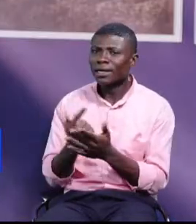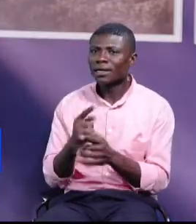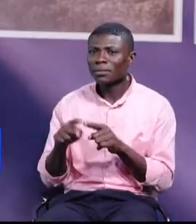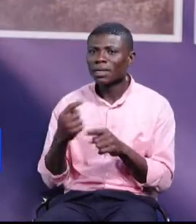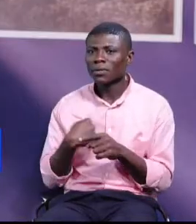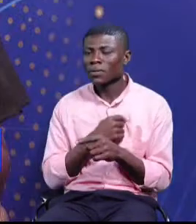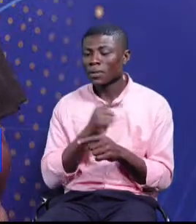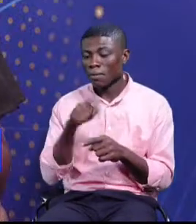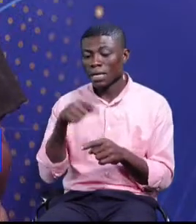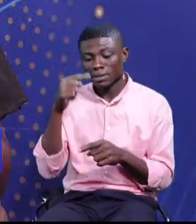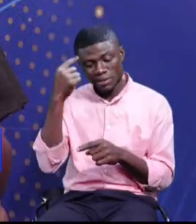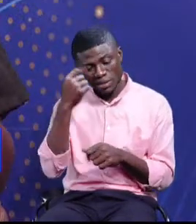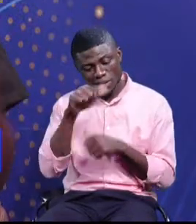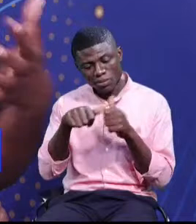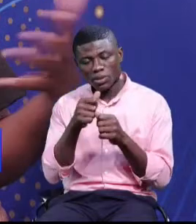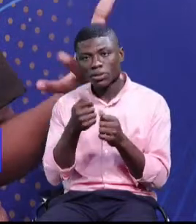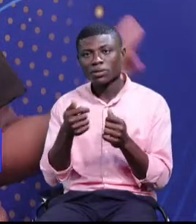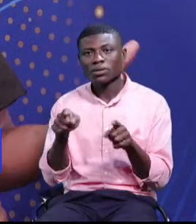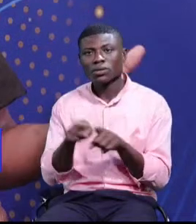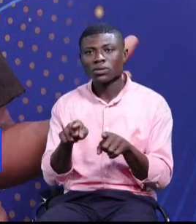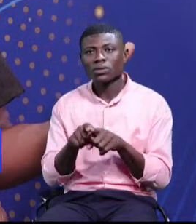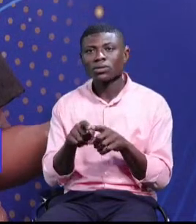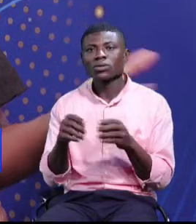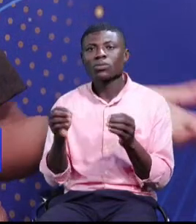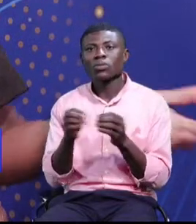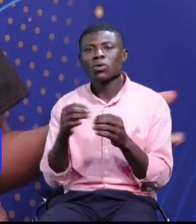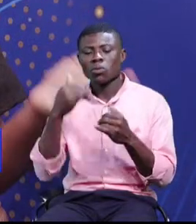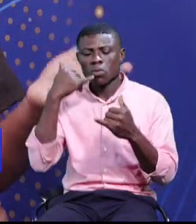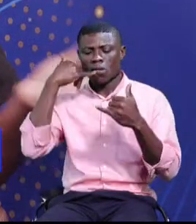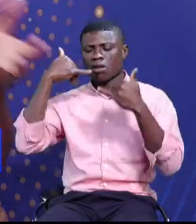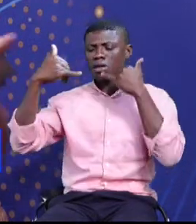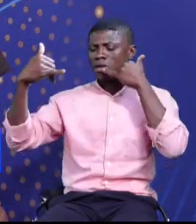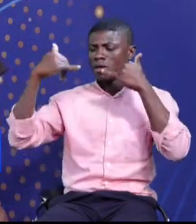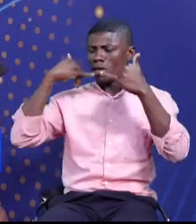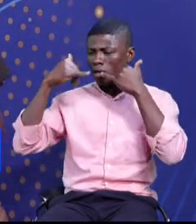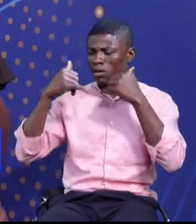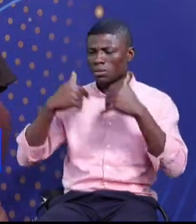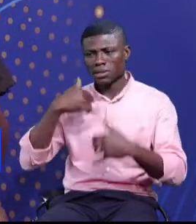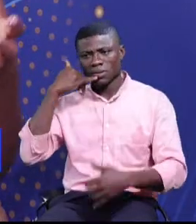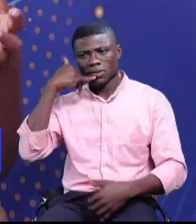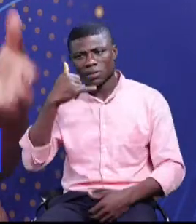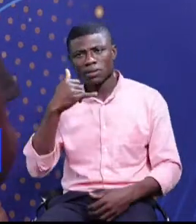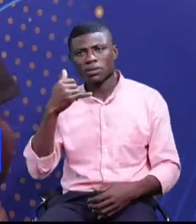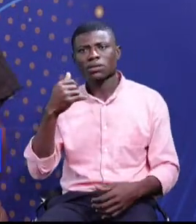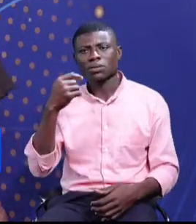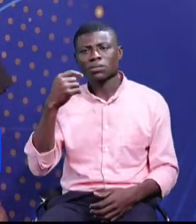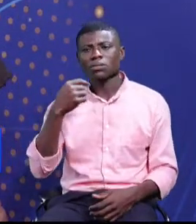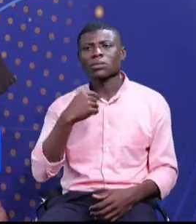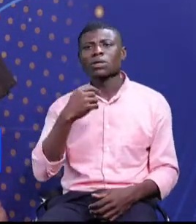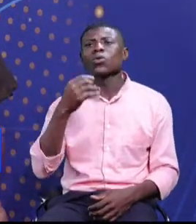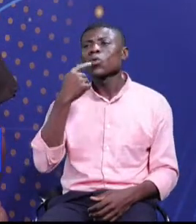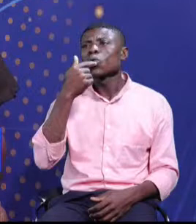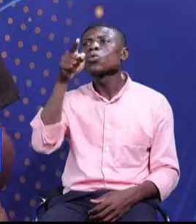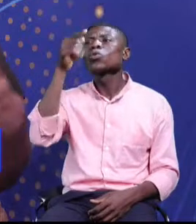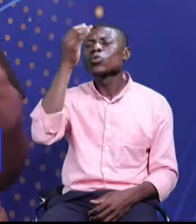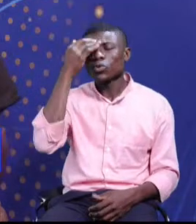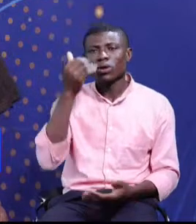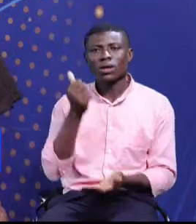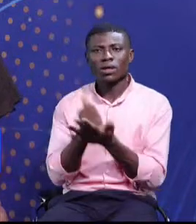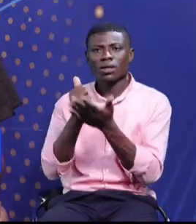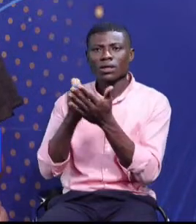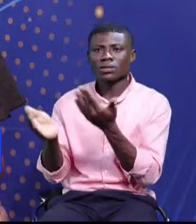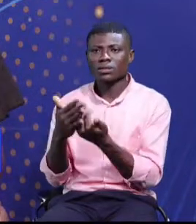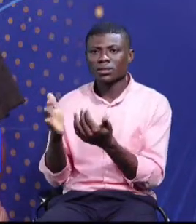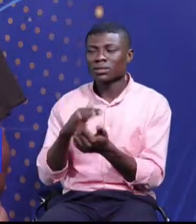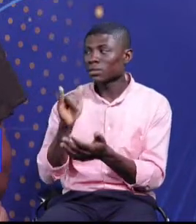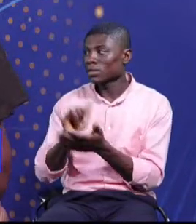we now have to think, you know, and it's a lot of phone calls. Like you said, for me, I think it's more about who you know to really navigate